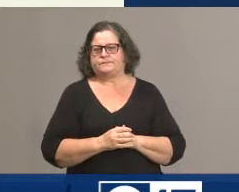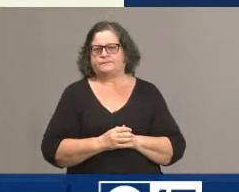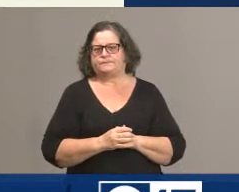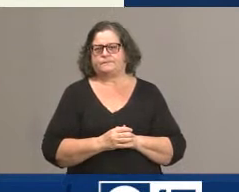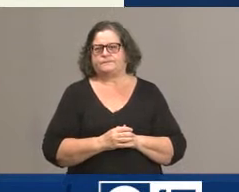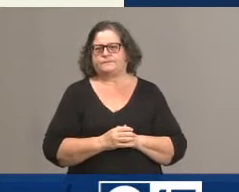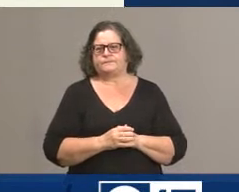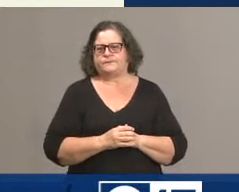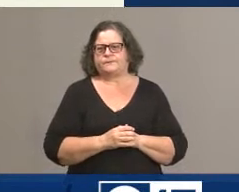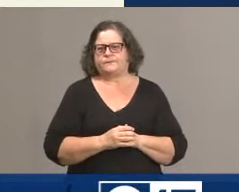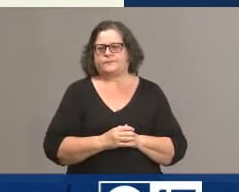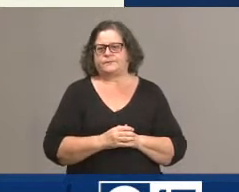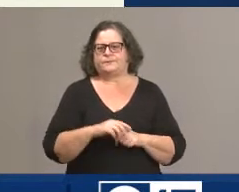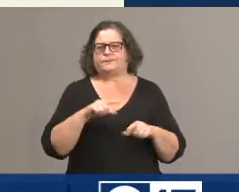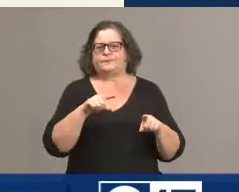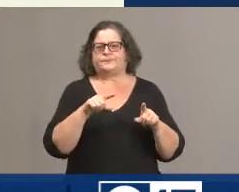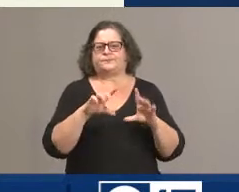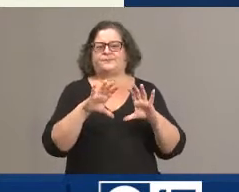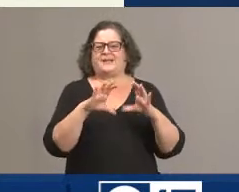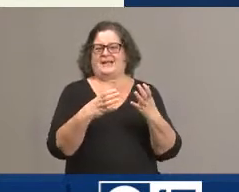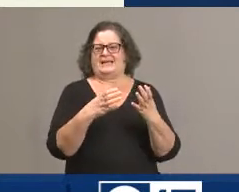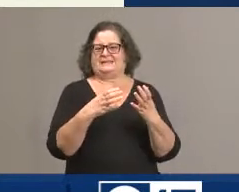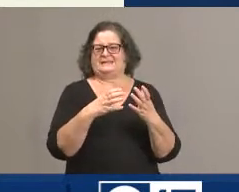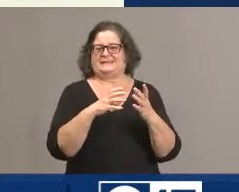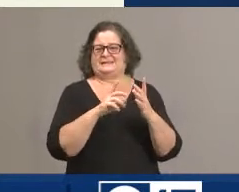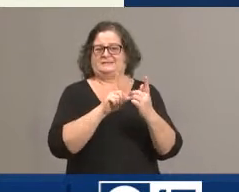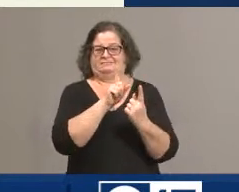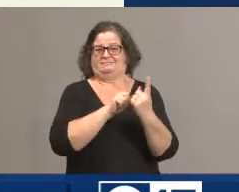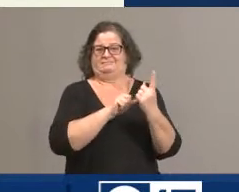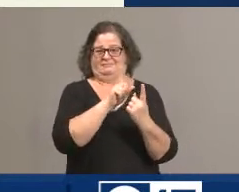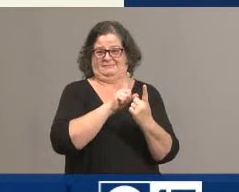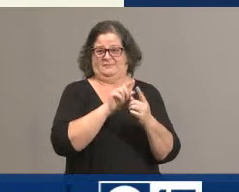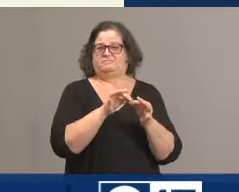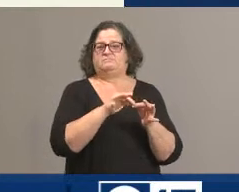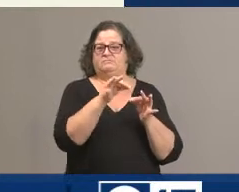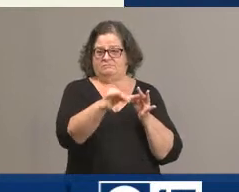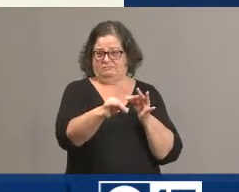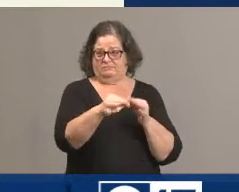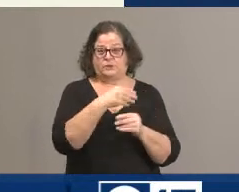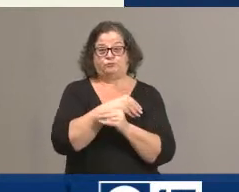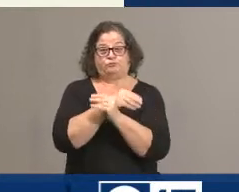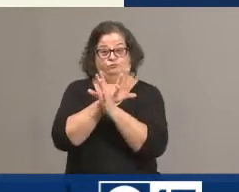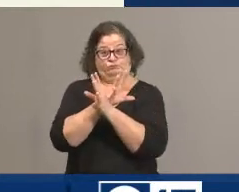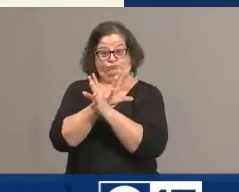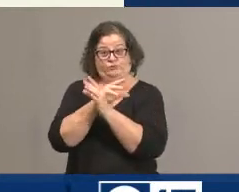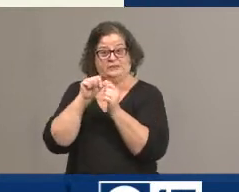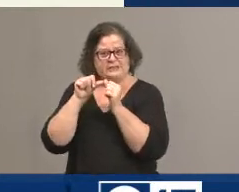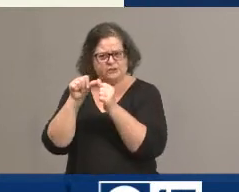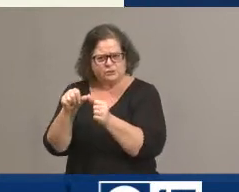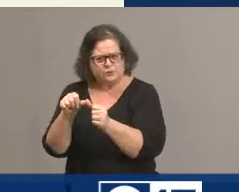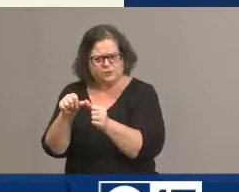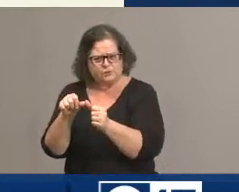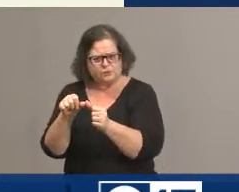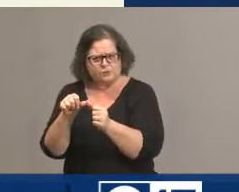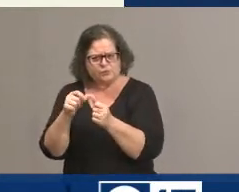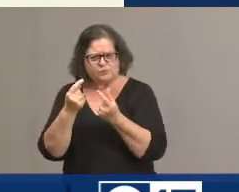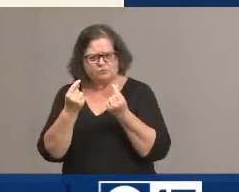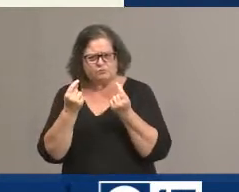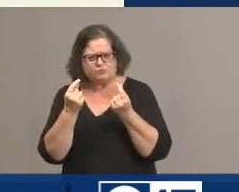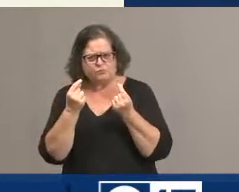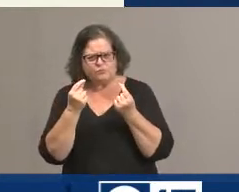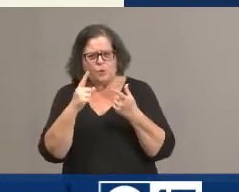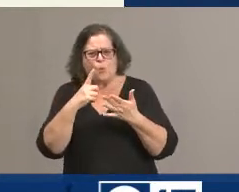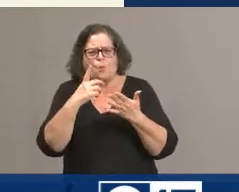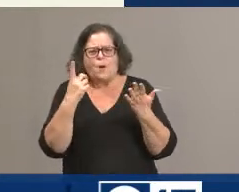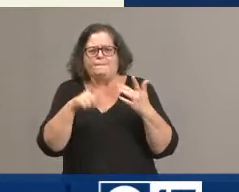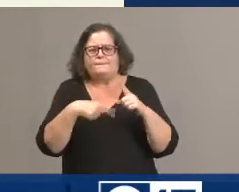weeks, but virtual can continue. What about children in foster care? Have you considered whether to continue the face-to-face